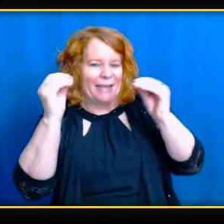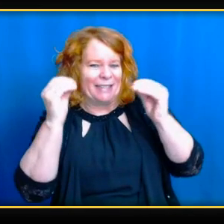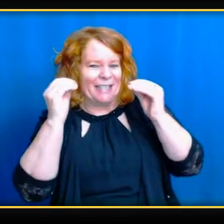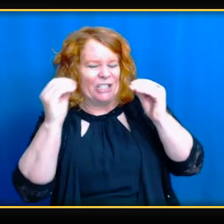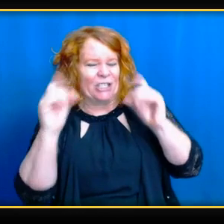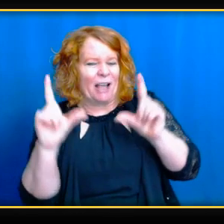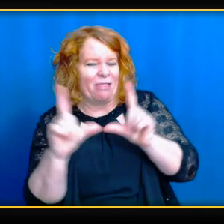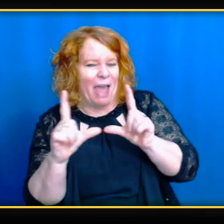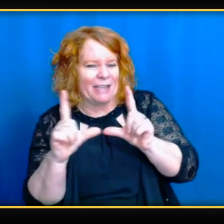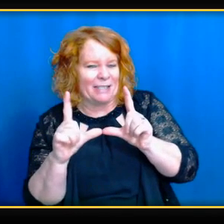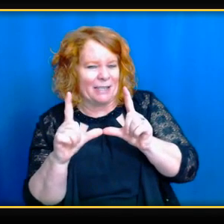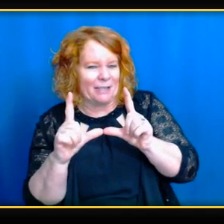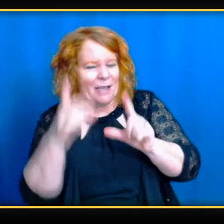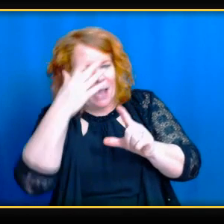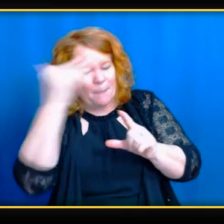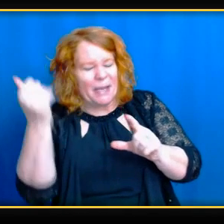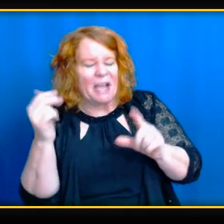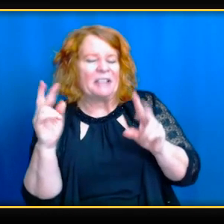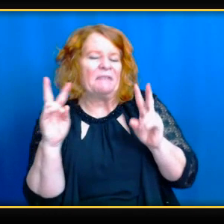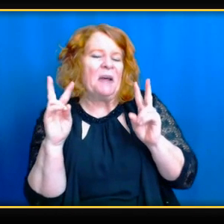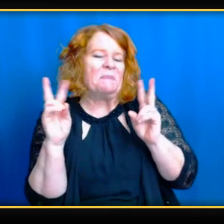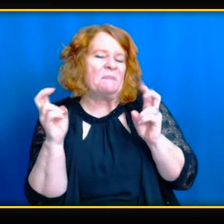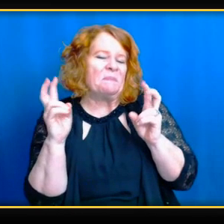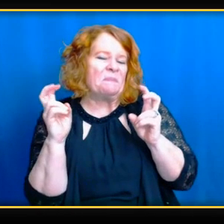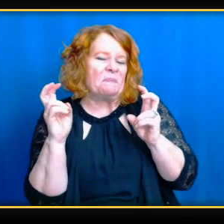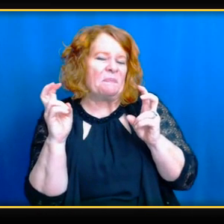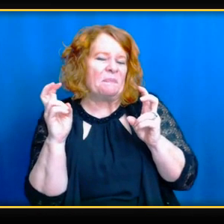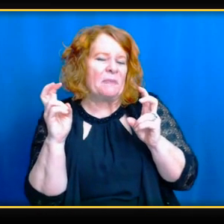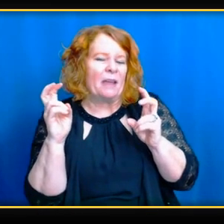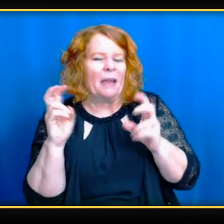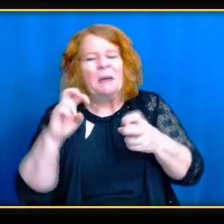of, quote, sequelae of poliomyelitis.